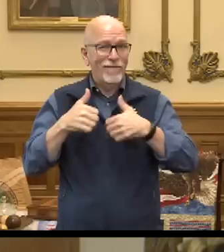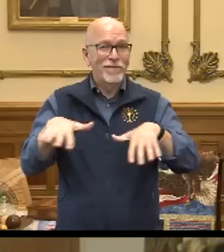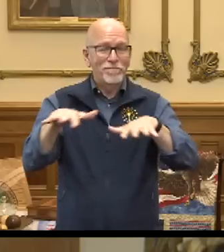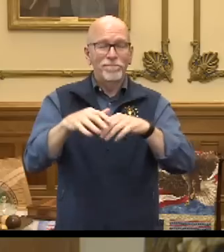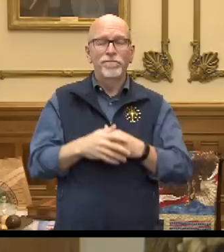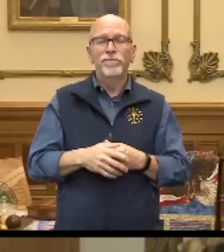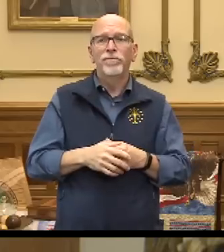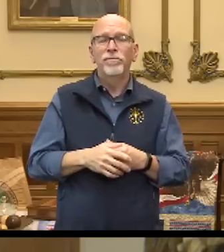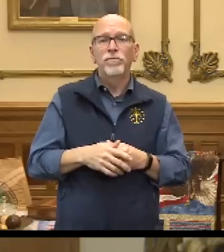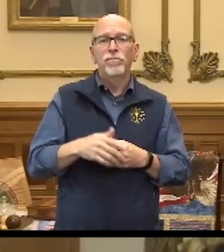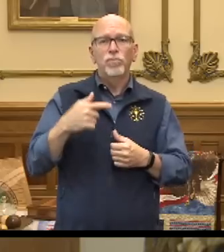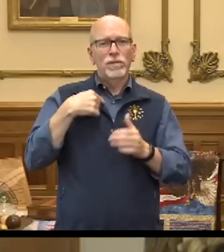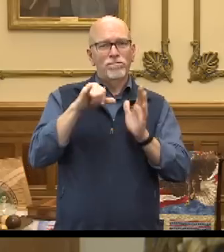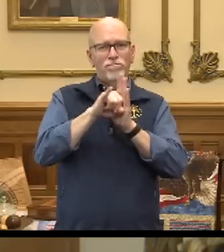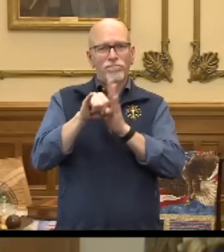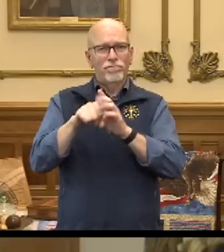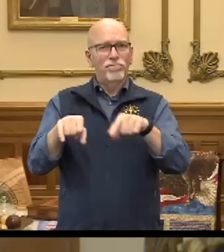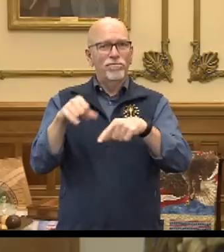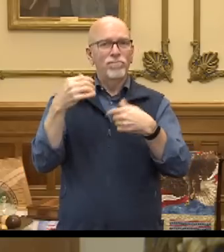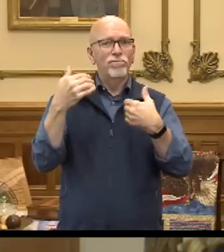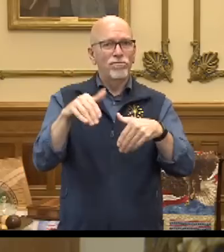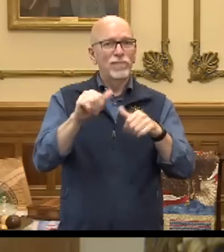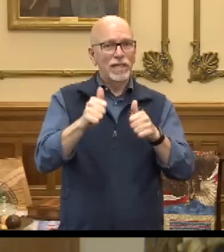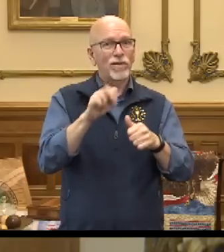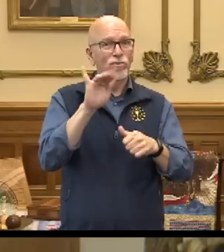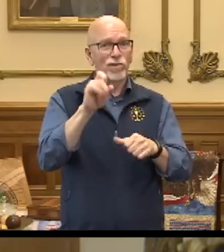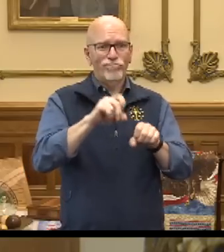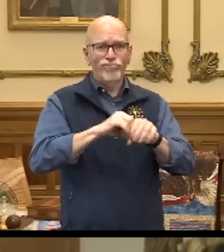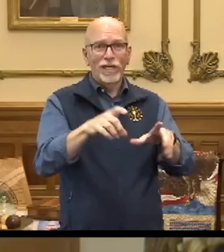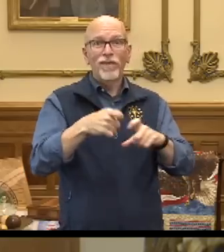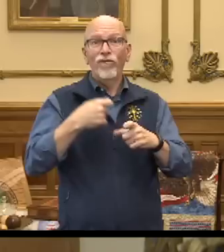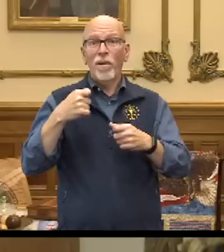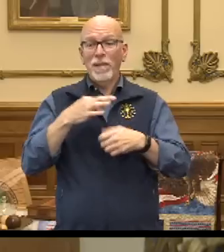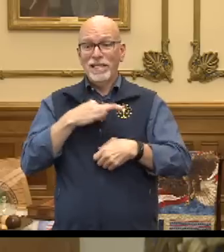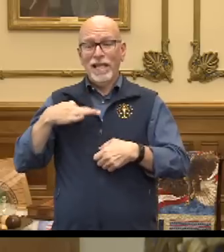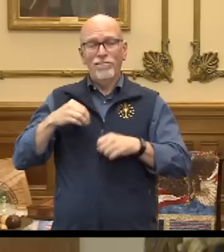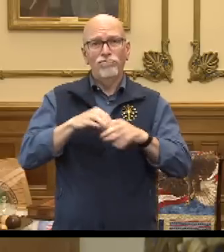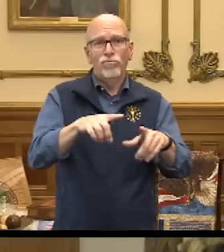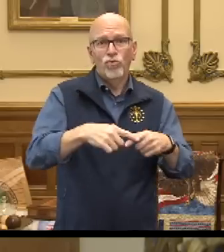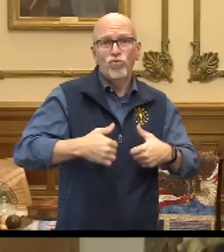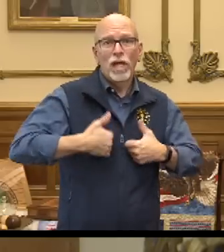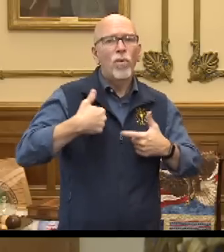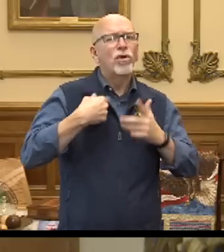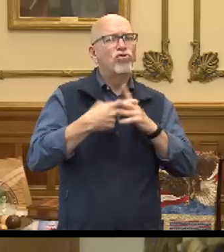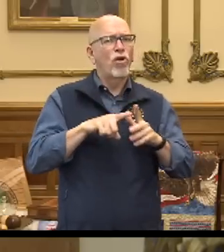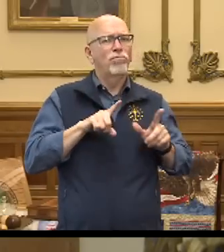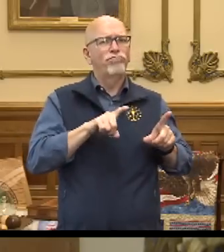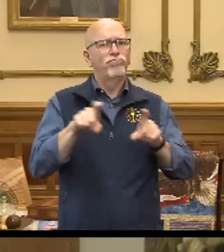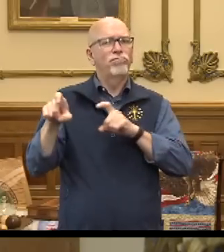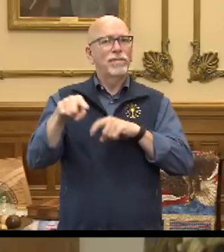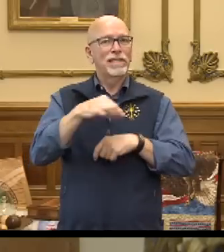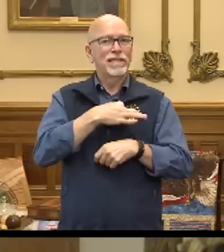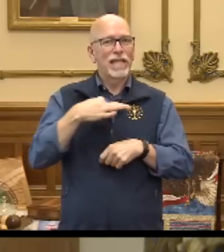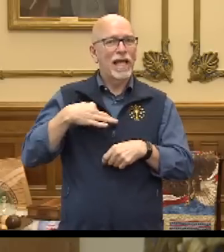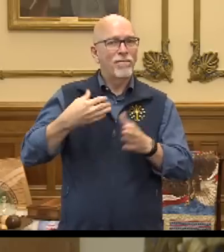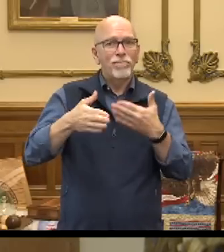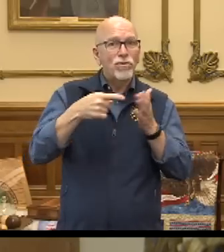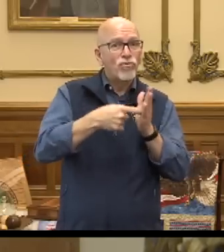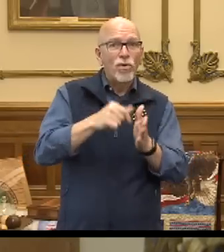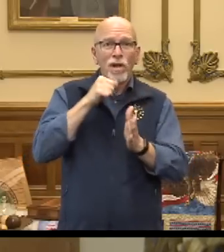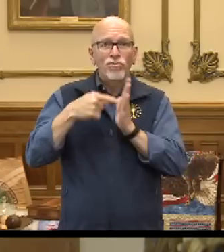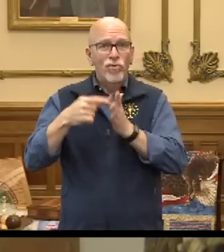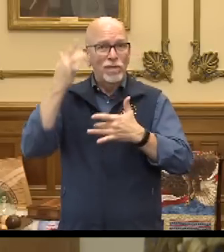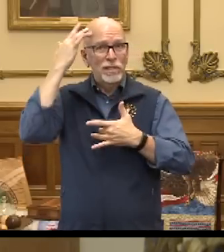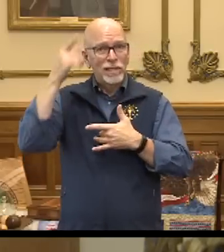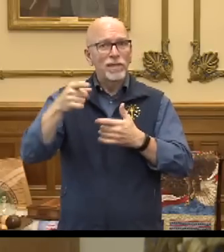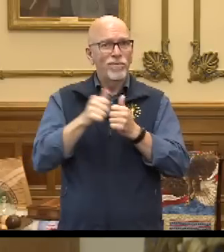we identified the risk of asymptomatic spread from nursing home staff to residents, we began testing asymptomatic staff at nursing homes